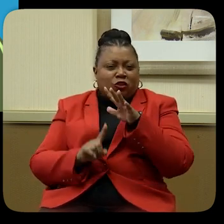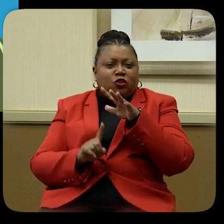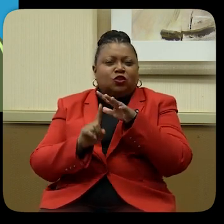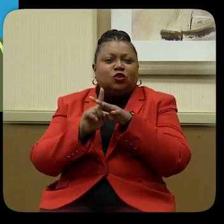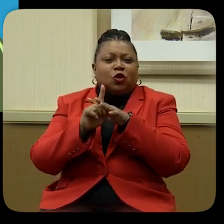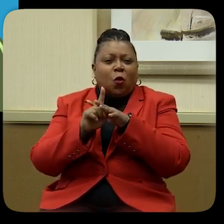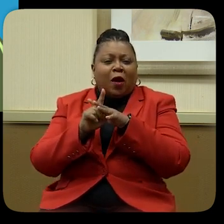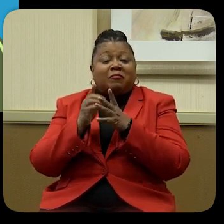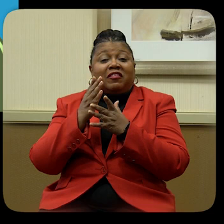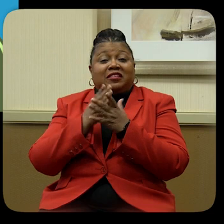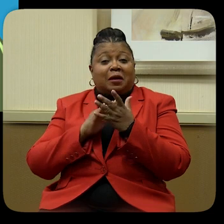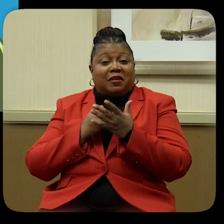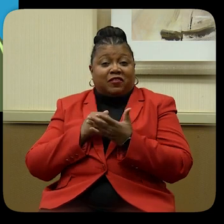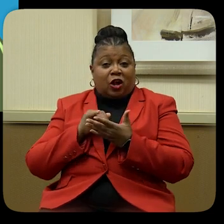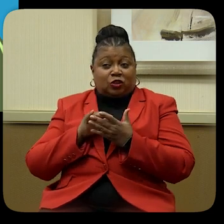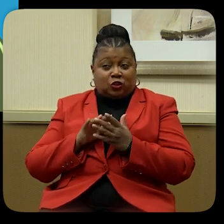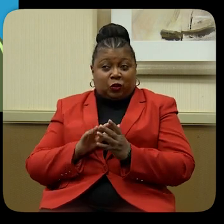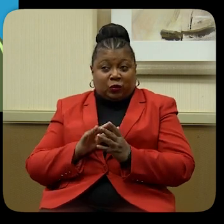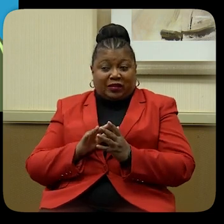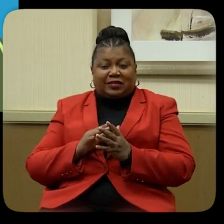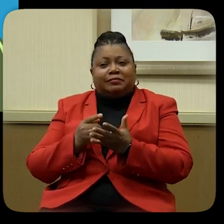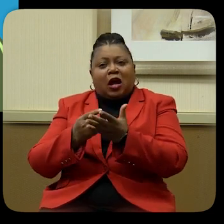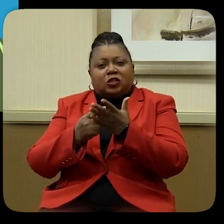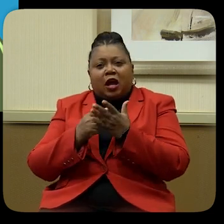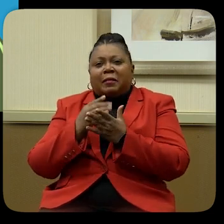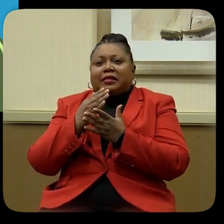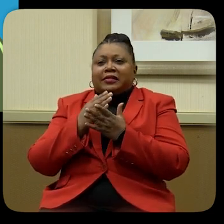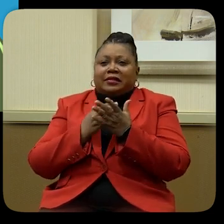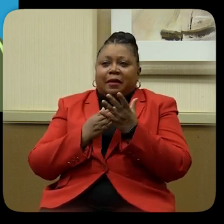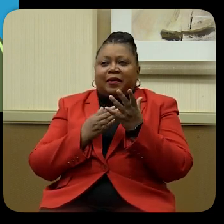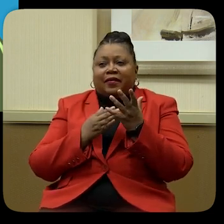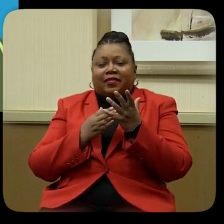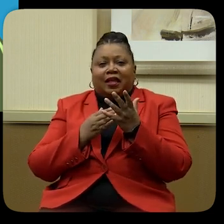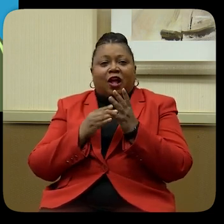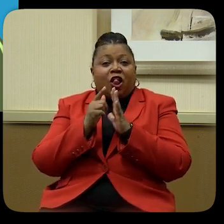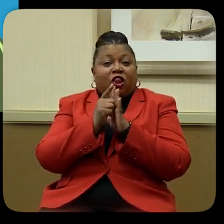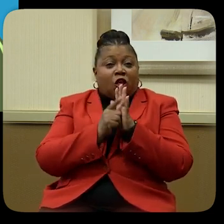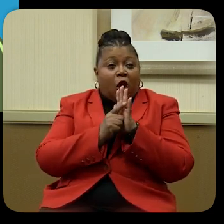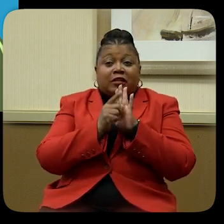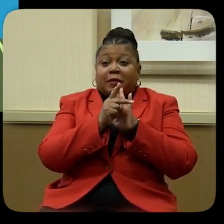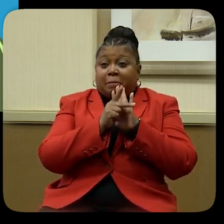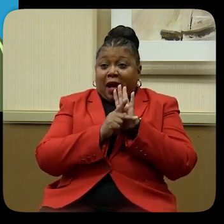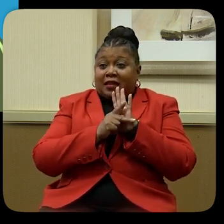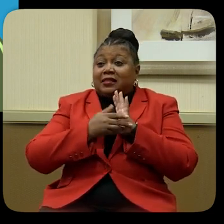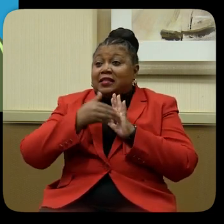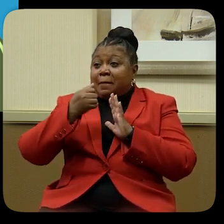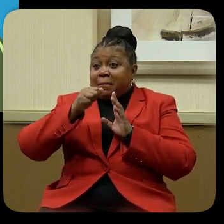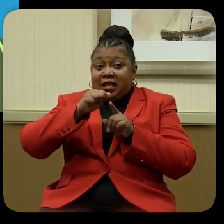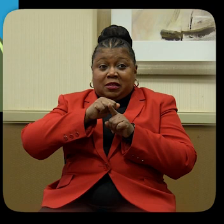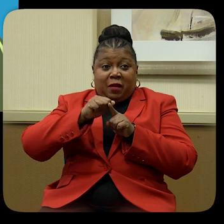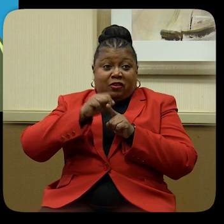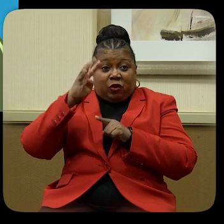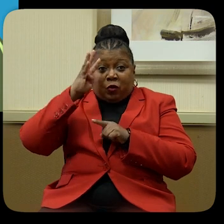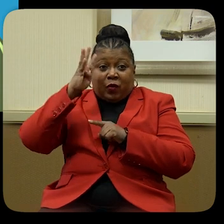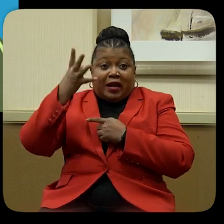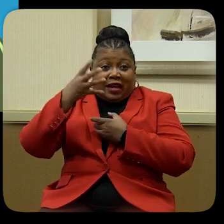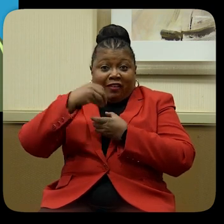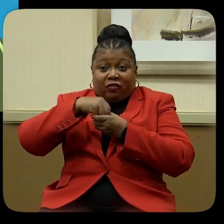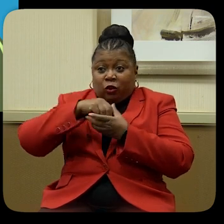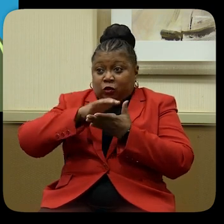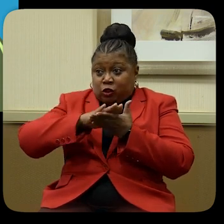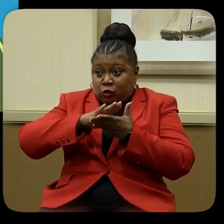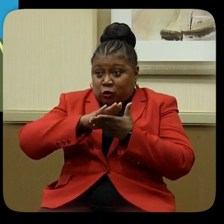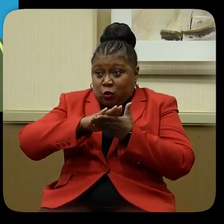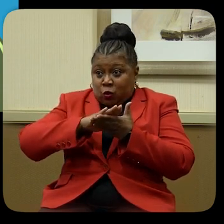up for some of our students. I'll talk about some of the laws, policies, and best practices for creating inclusive